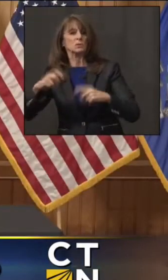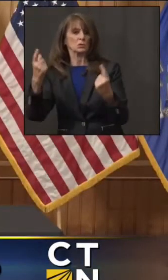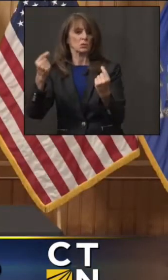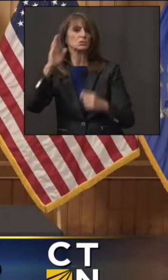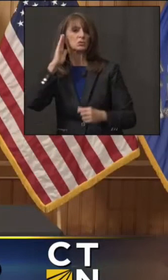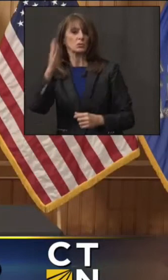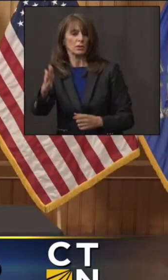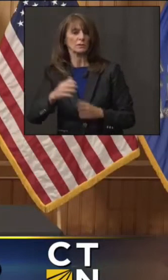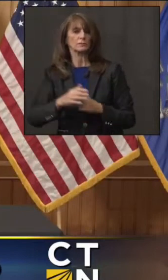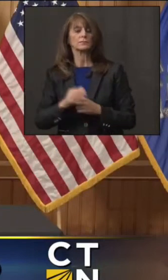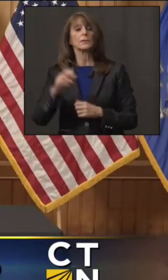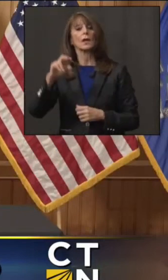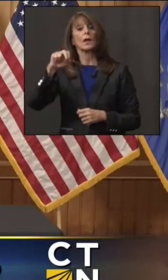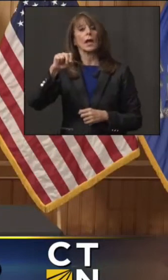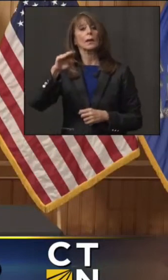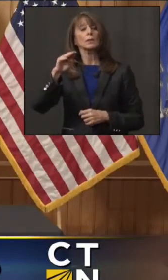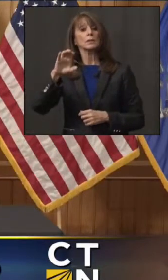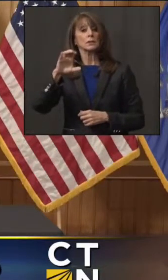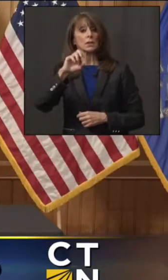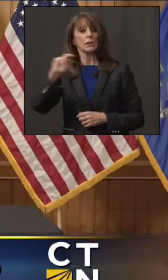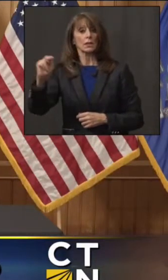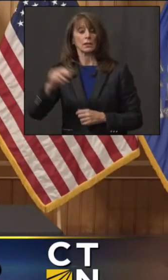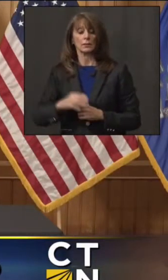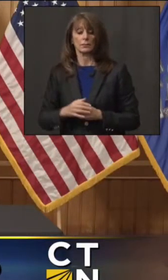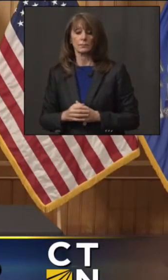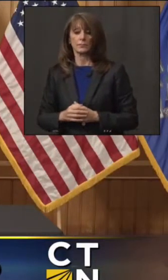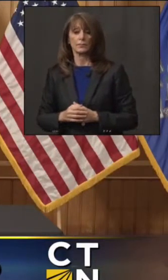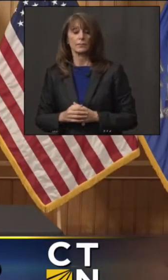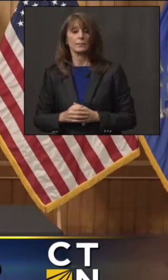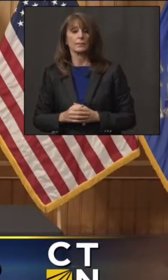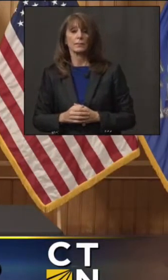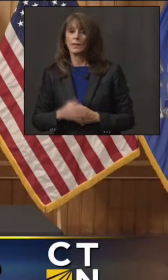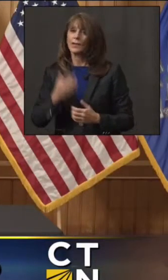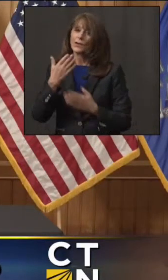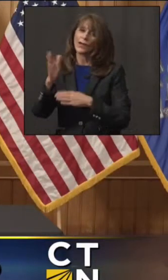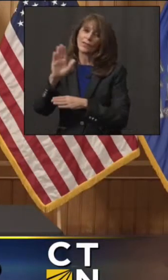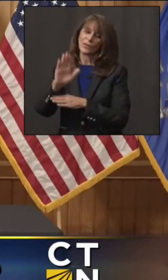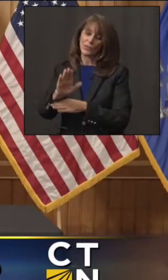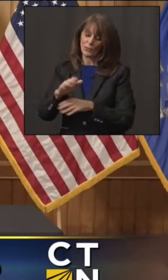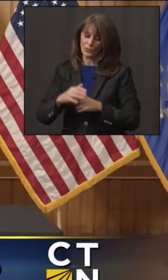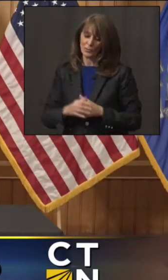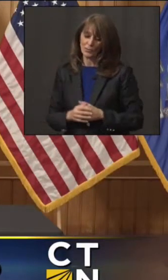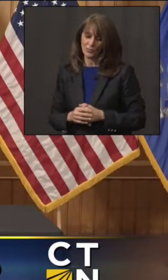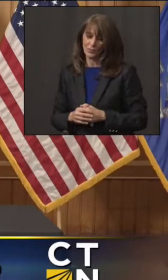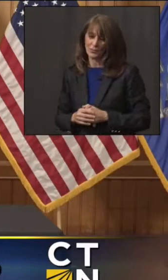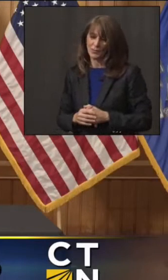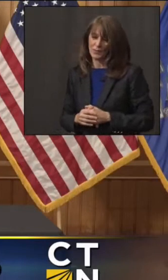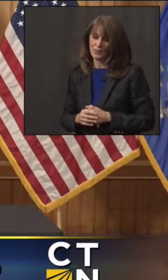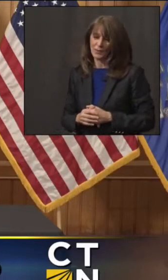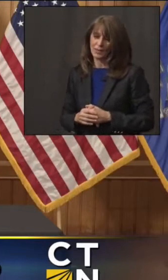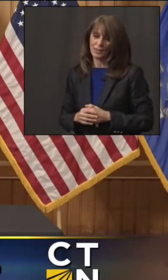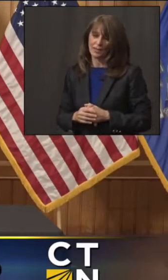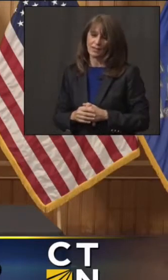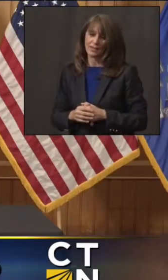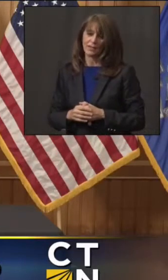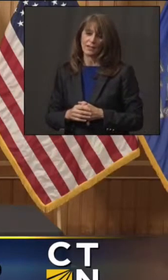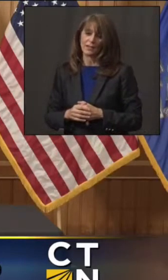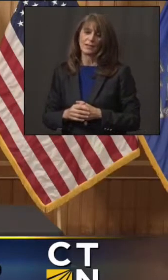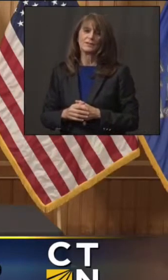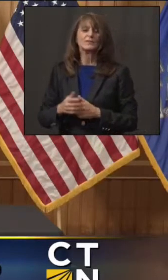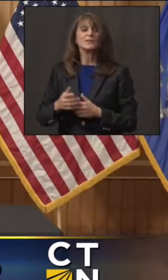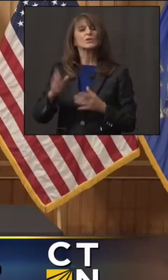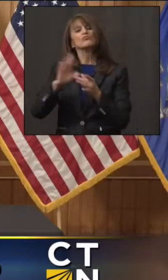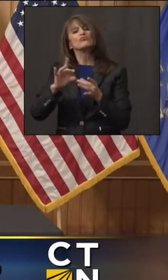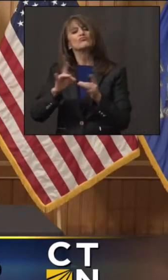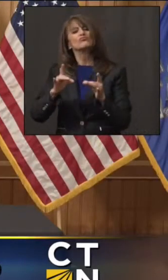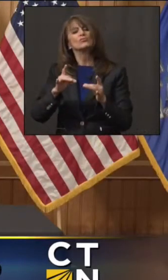NBC Connecticut. Good afternoon, Governor. You've always said that you'd lead with science as you made decisions during the pandemic. So when